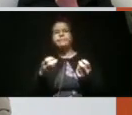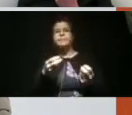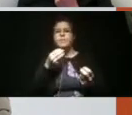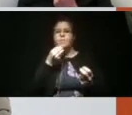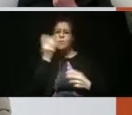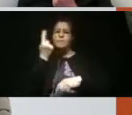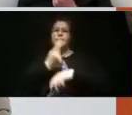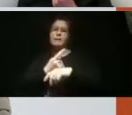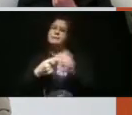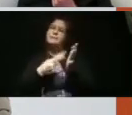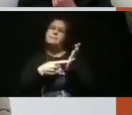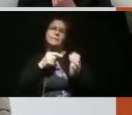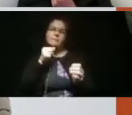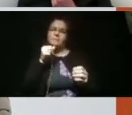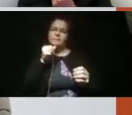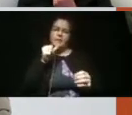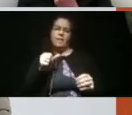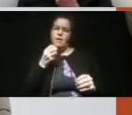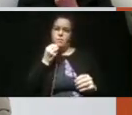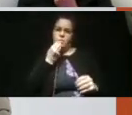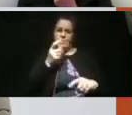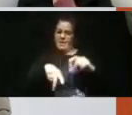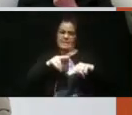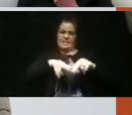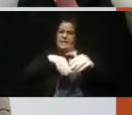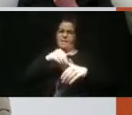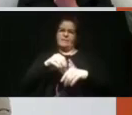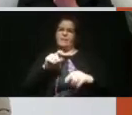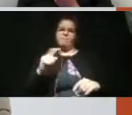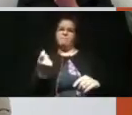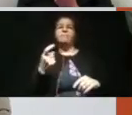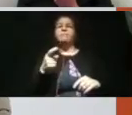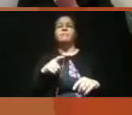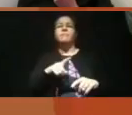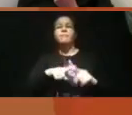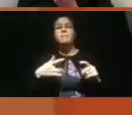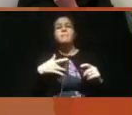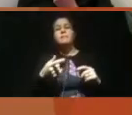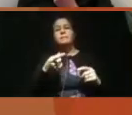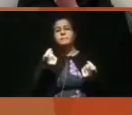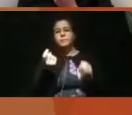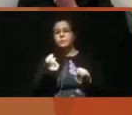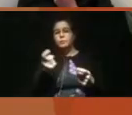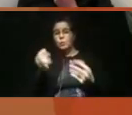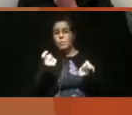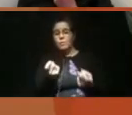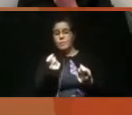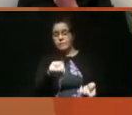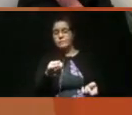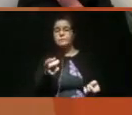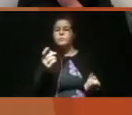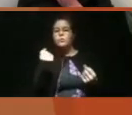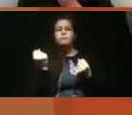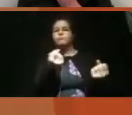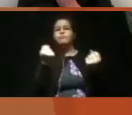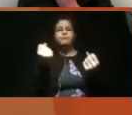day. Sometimes it's not quite as warm where it'd be comfortable sitting outside like that. We tend to get around by snowmobile. We'll drive around to different camps in the